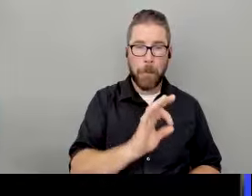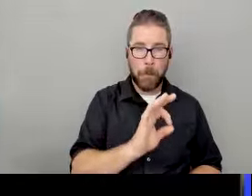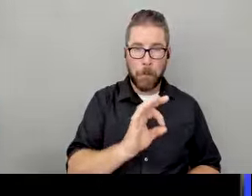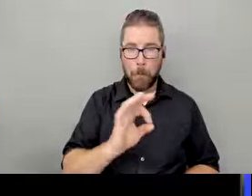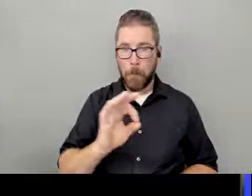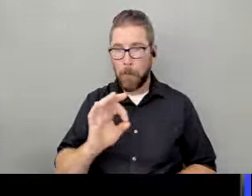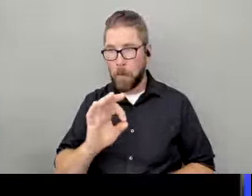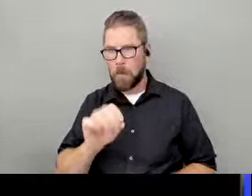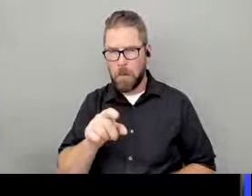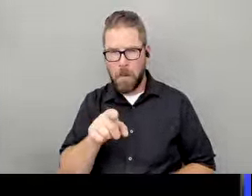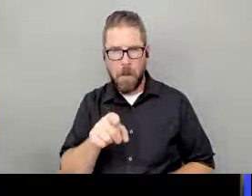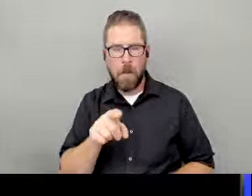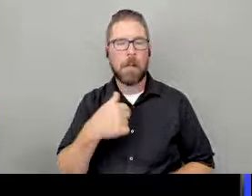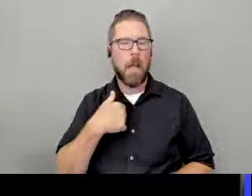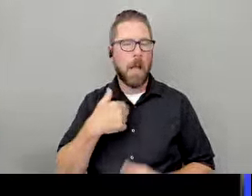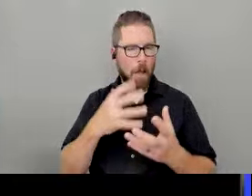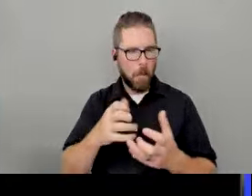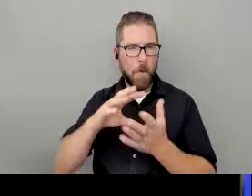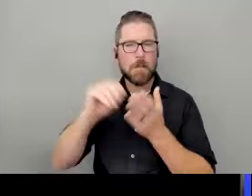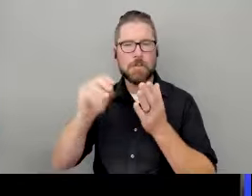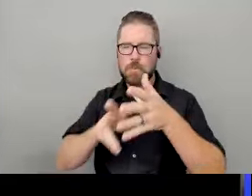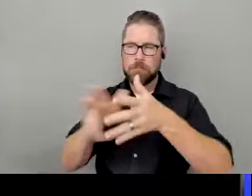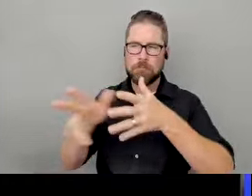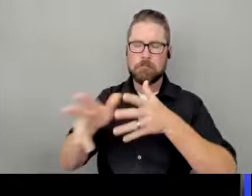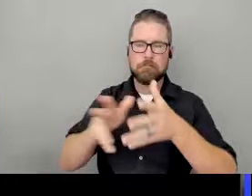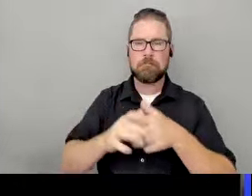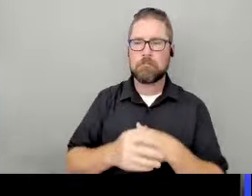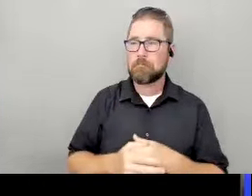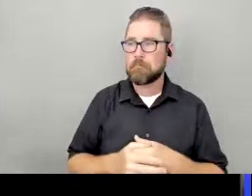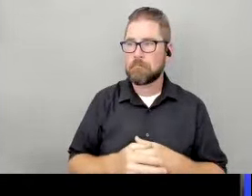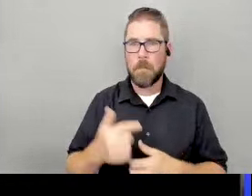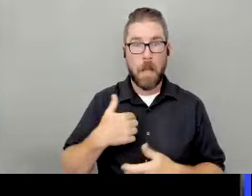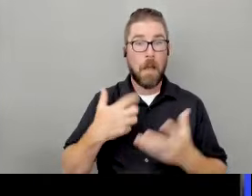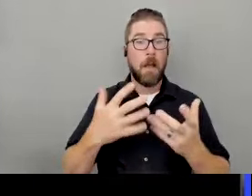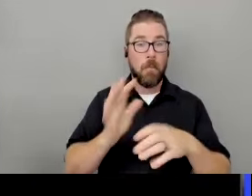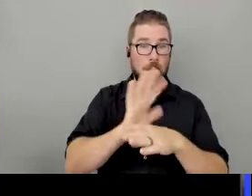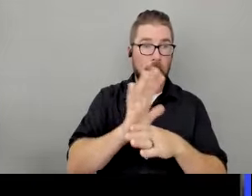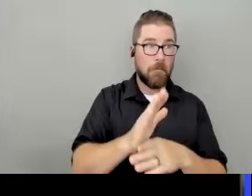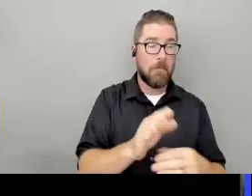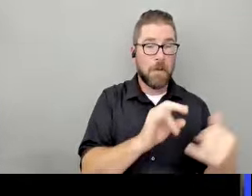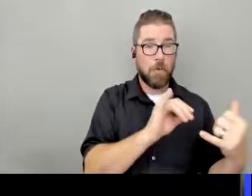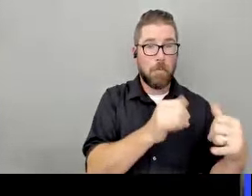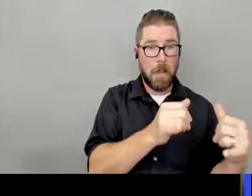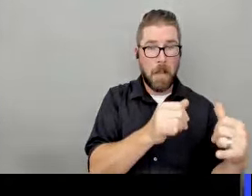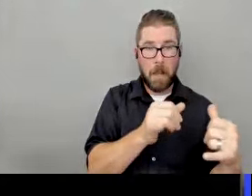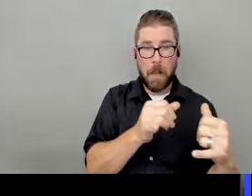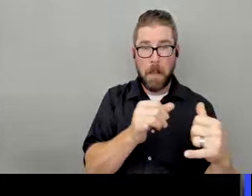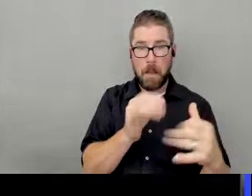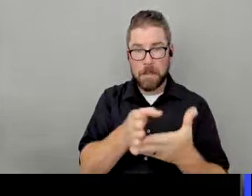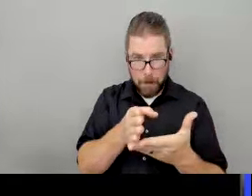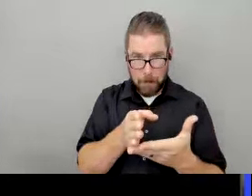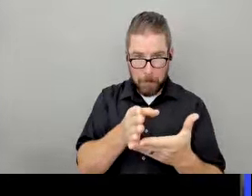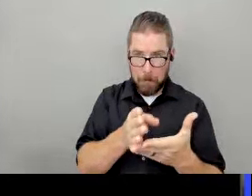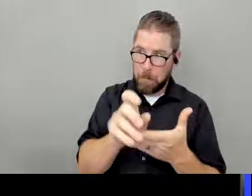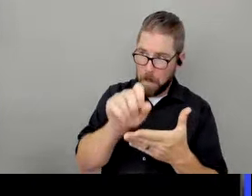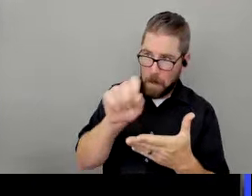video where you would like an interaction, you want the video to stop and you want to ask the participant